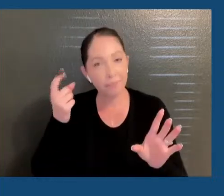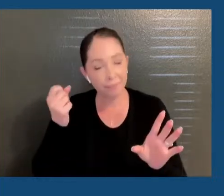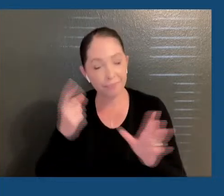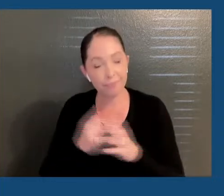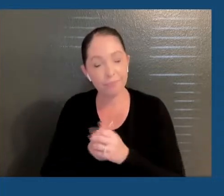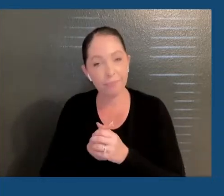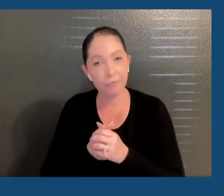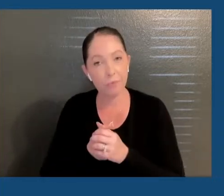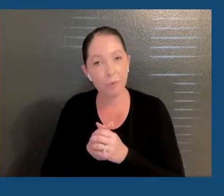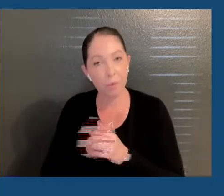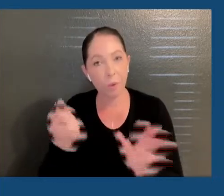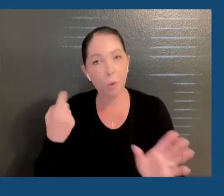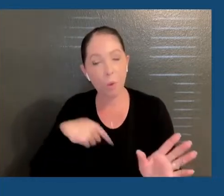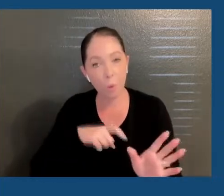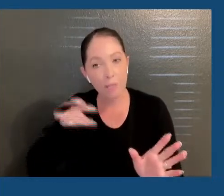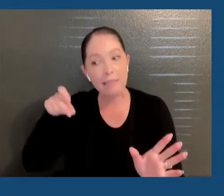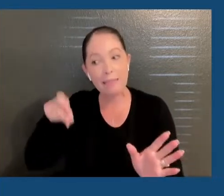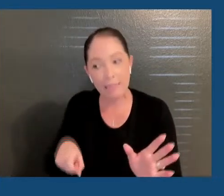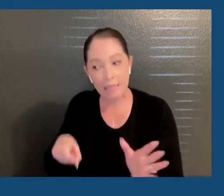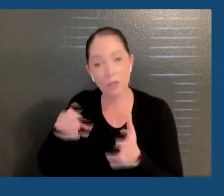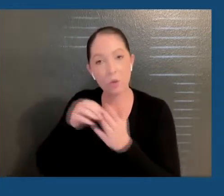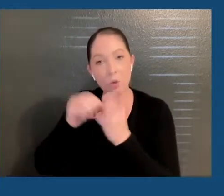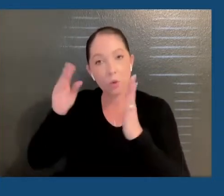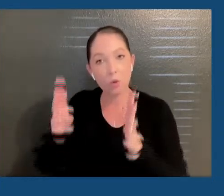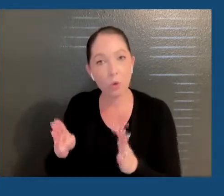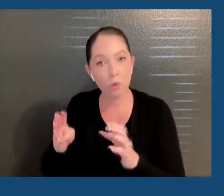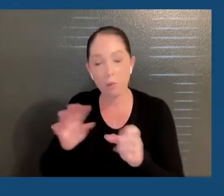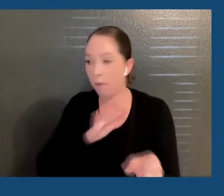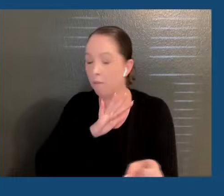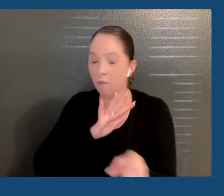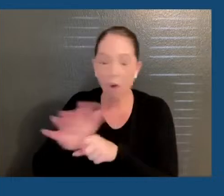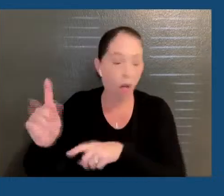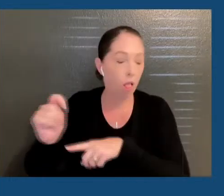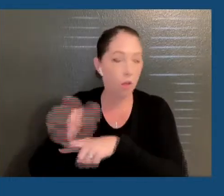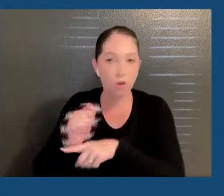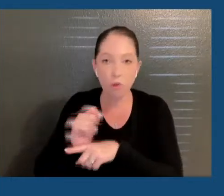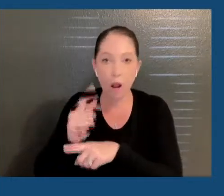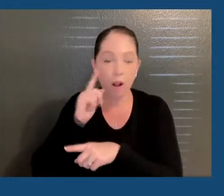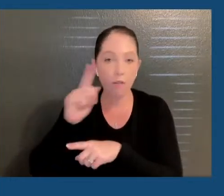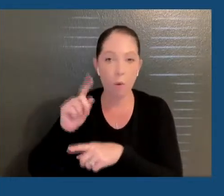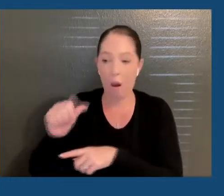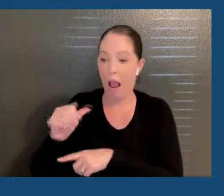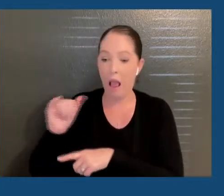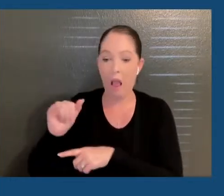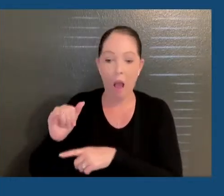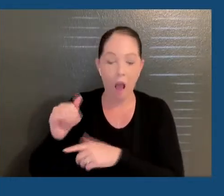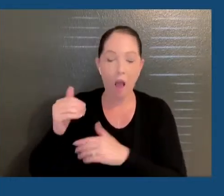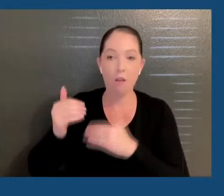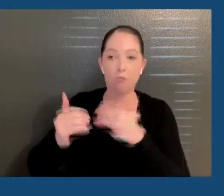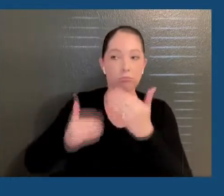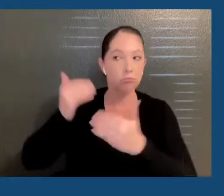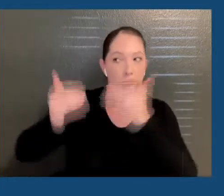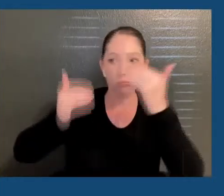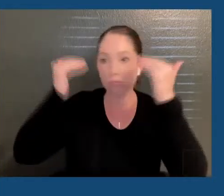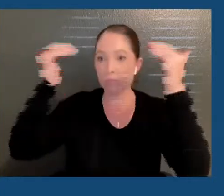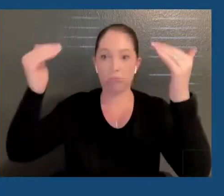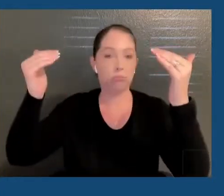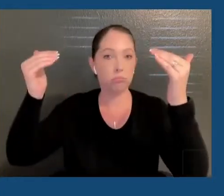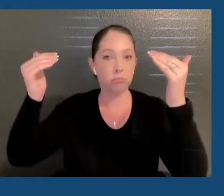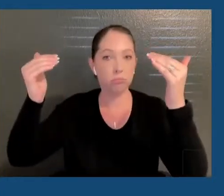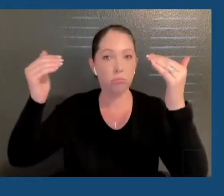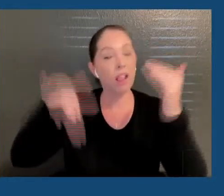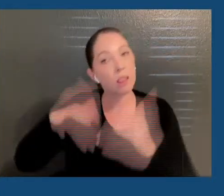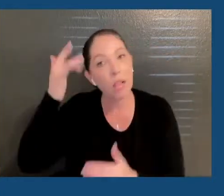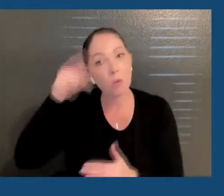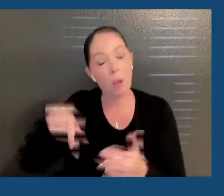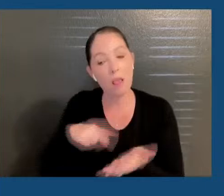need our students to be fully trained to take us to the next level. And that's why this investment here in the